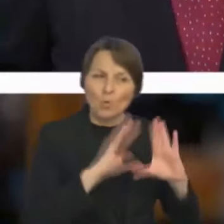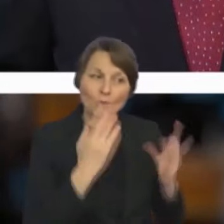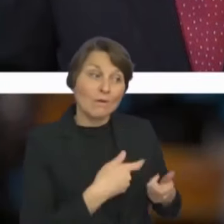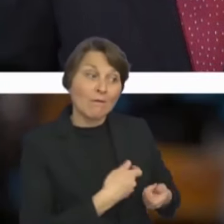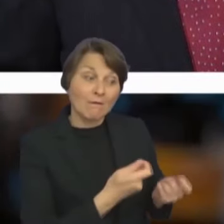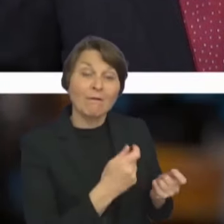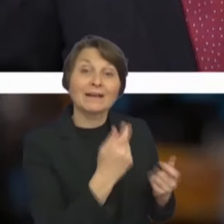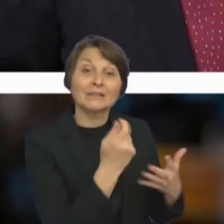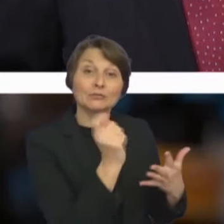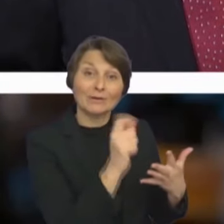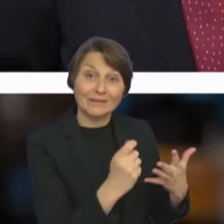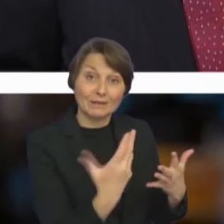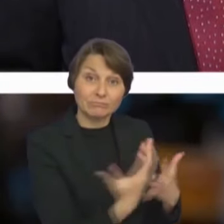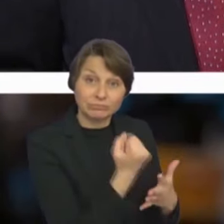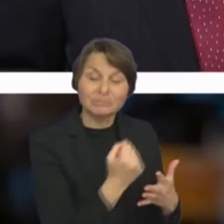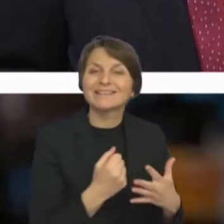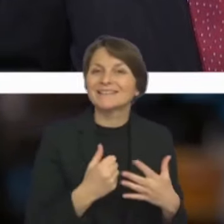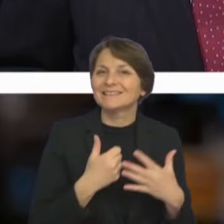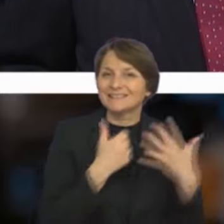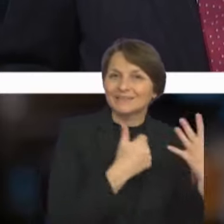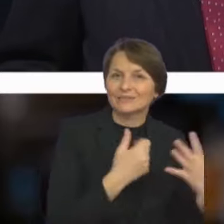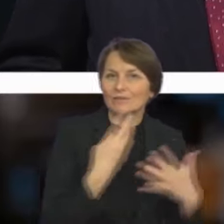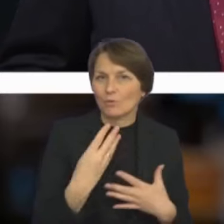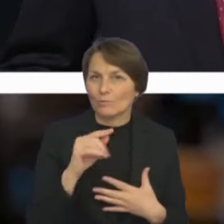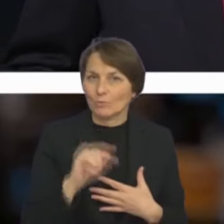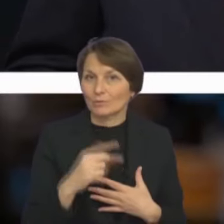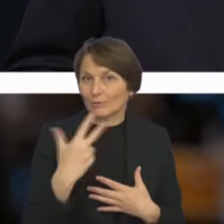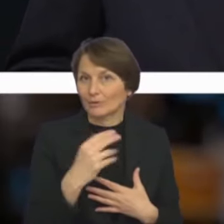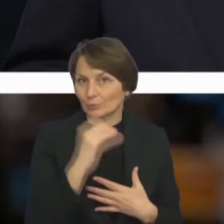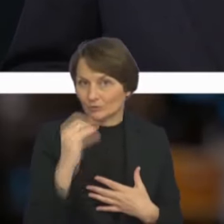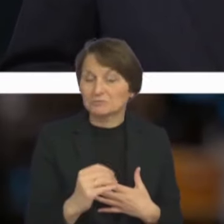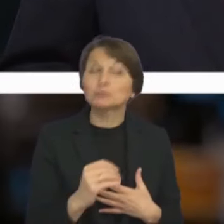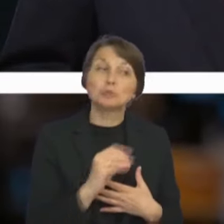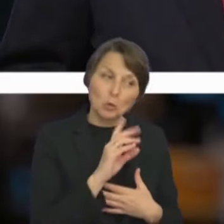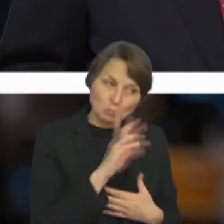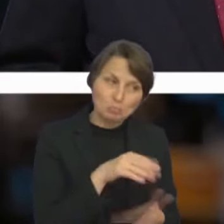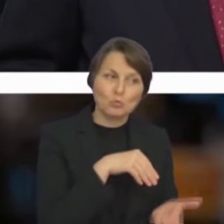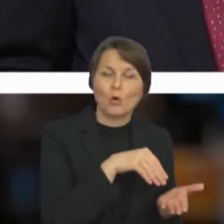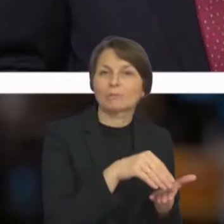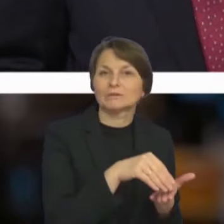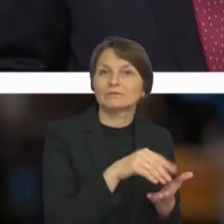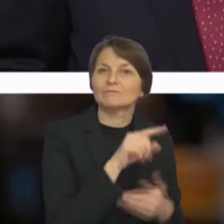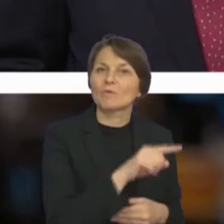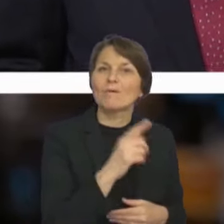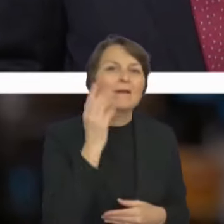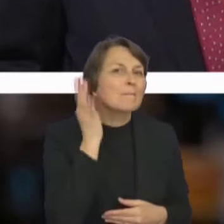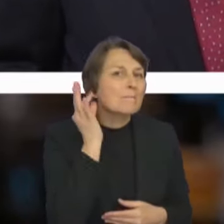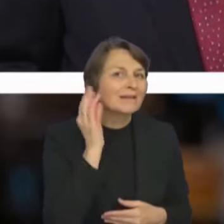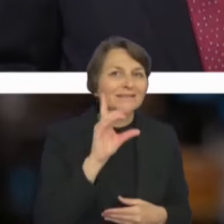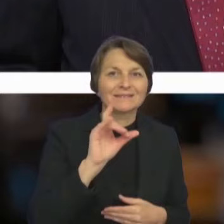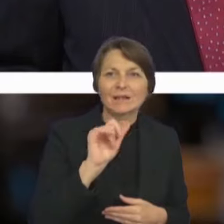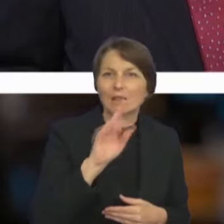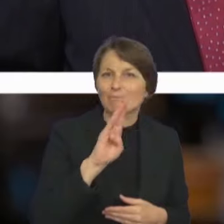criteria at 64.43%. Therefore, the variable compensation of Mrs. Delbos for the financial year